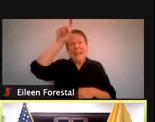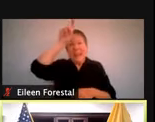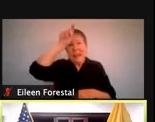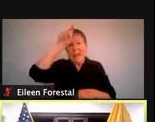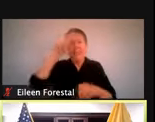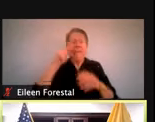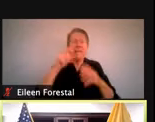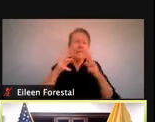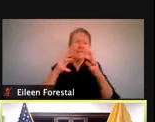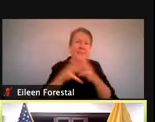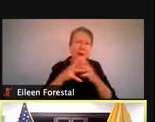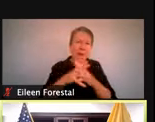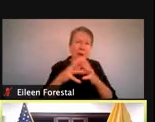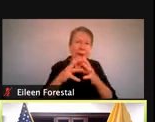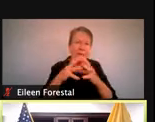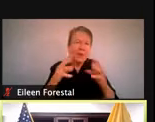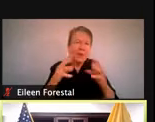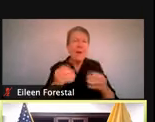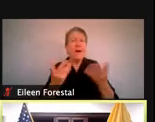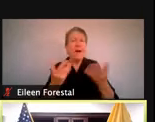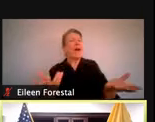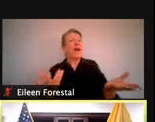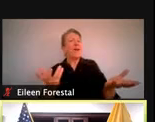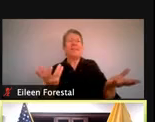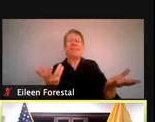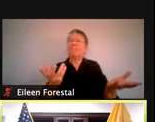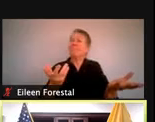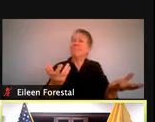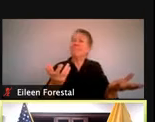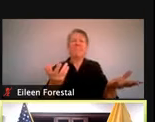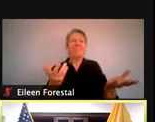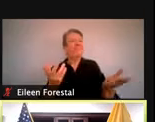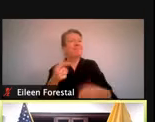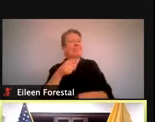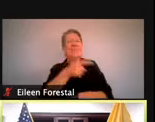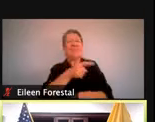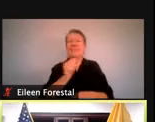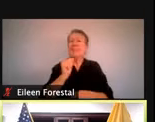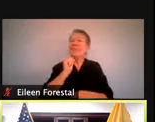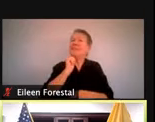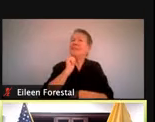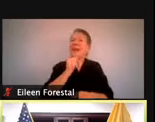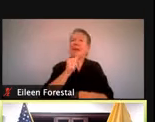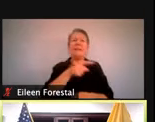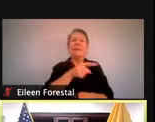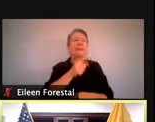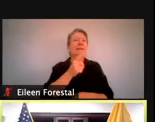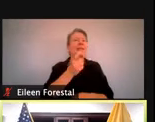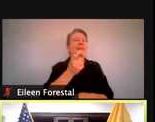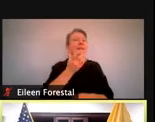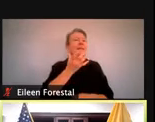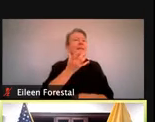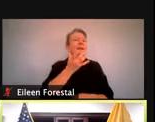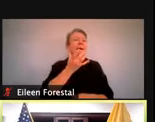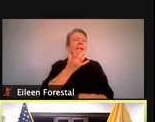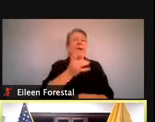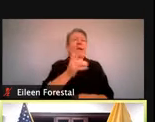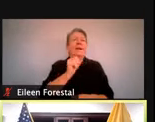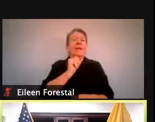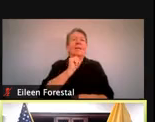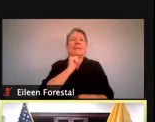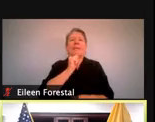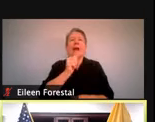is no silver lining for the loss of any life, Sal did not live to see the Eagles season so far. He also enjoyed horse racing